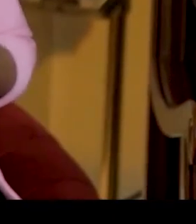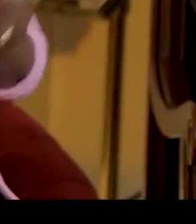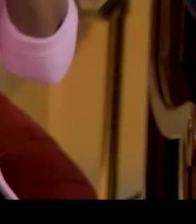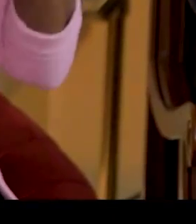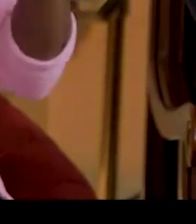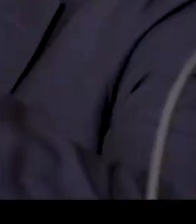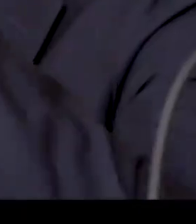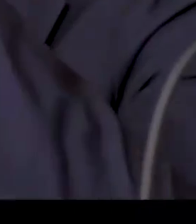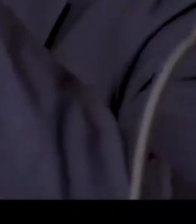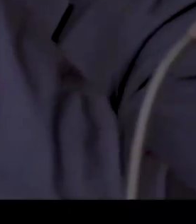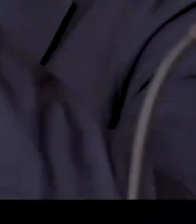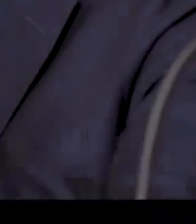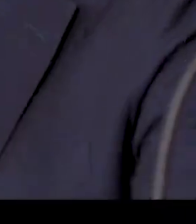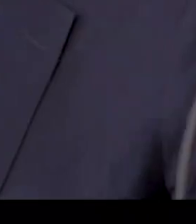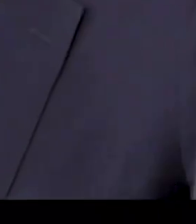tegati